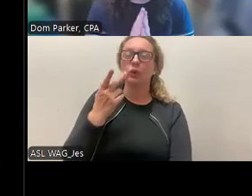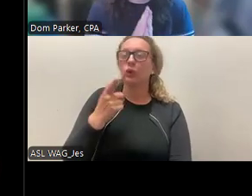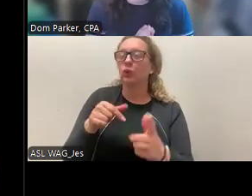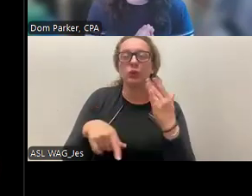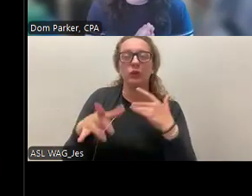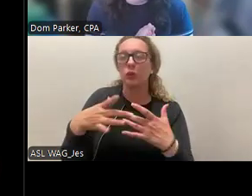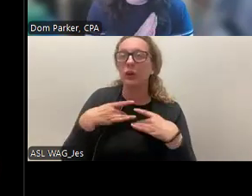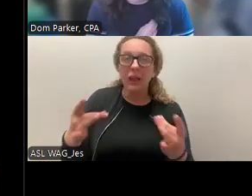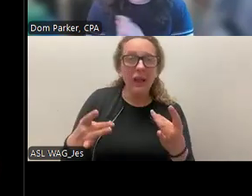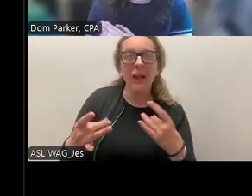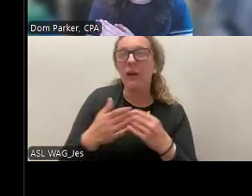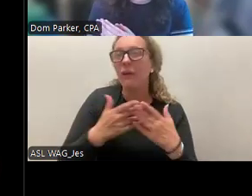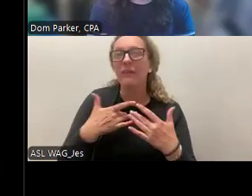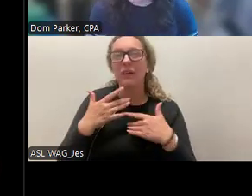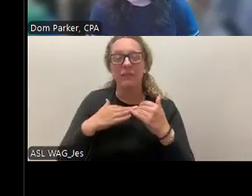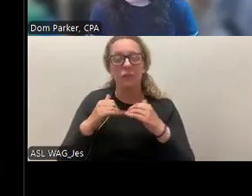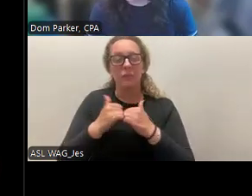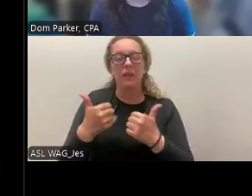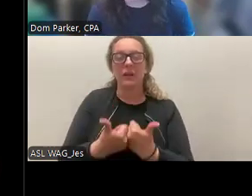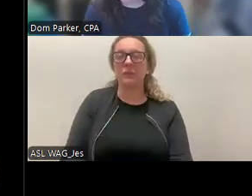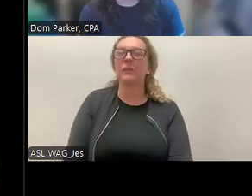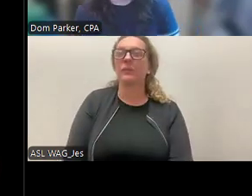you feel comfortable when playing that game.